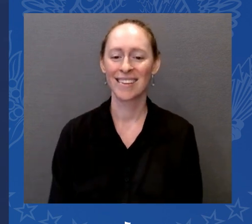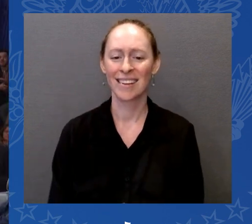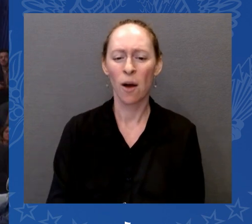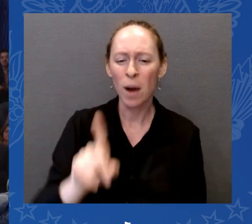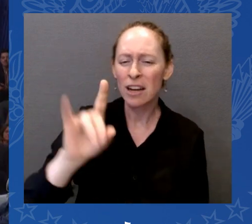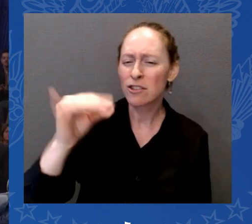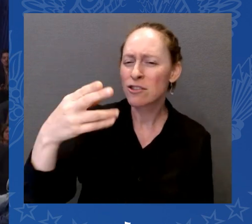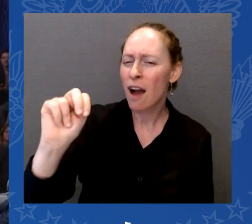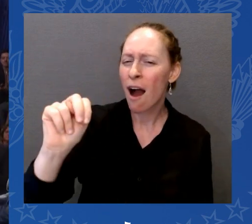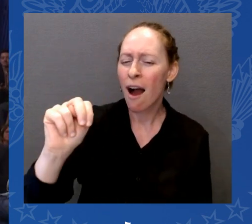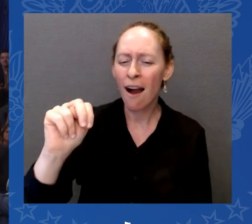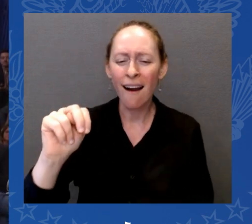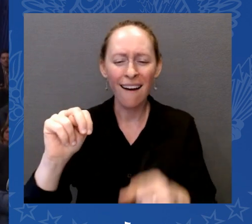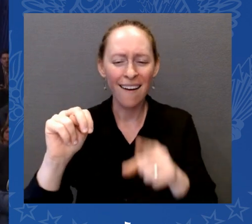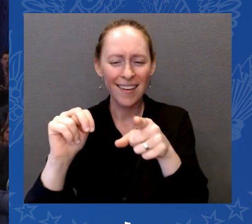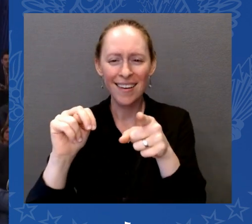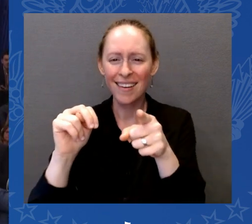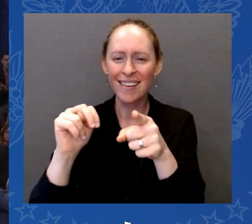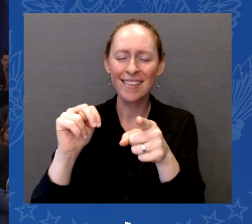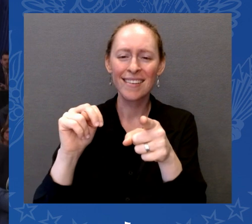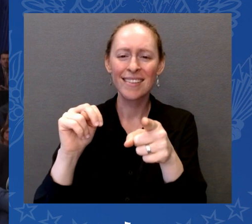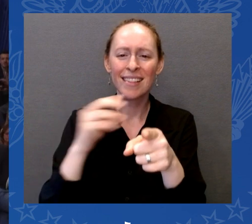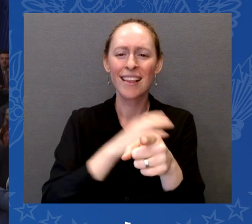Stand up.